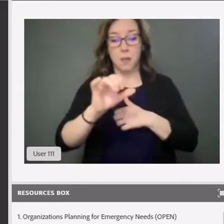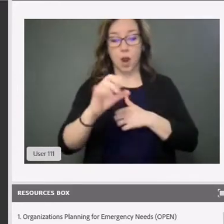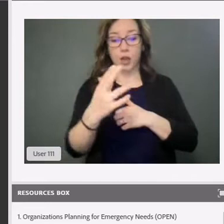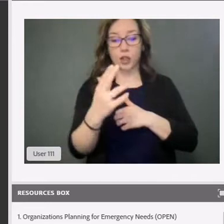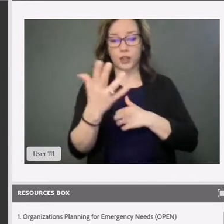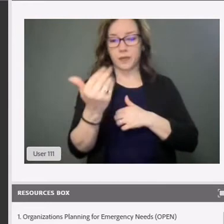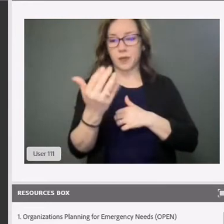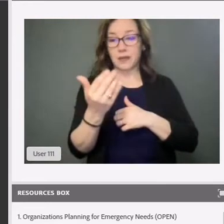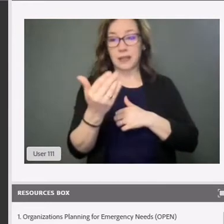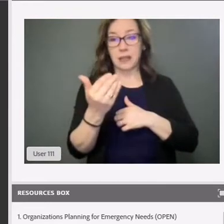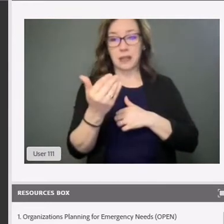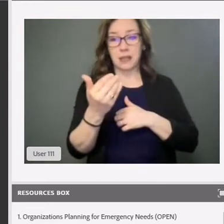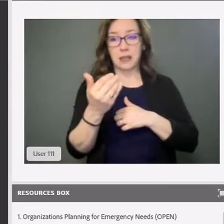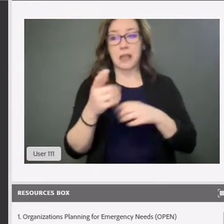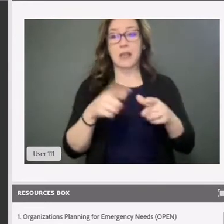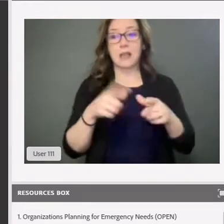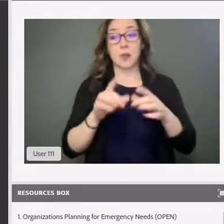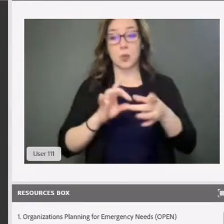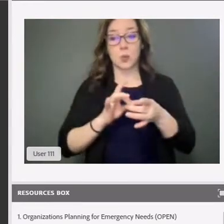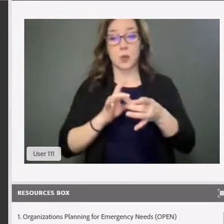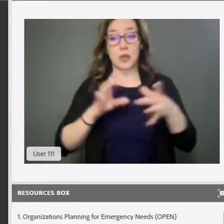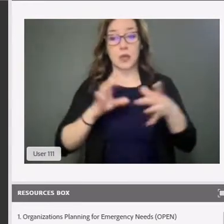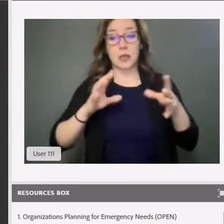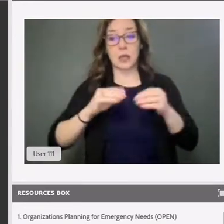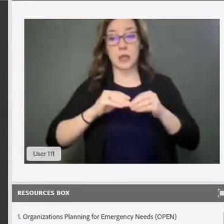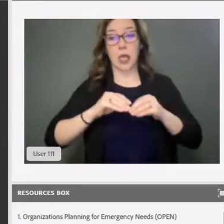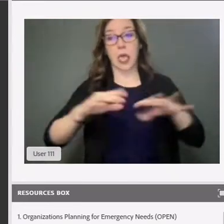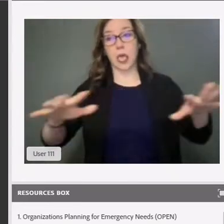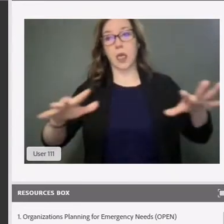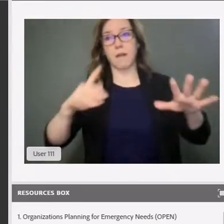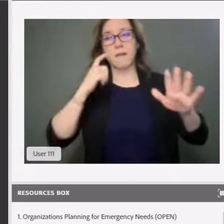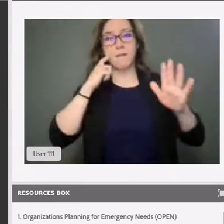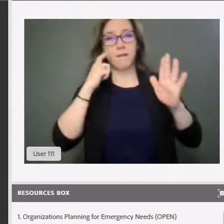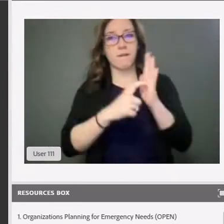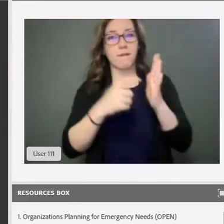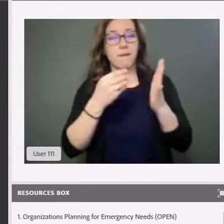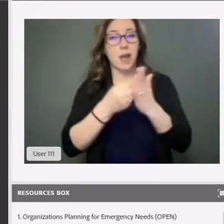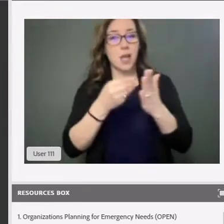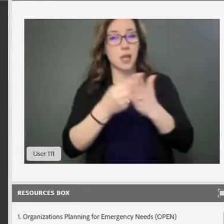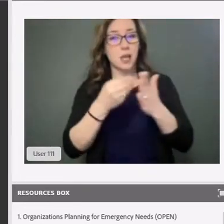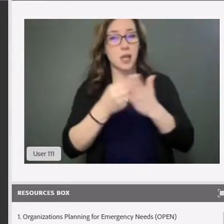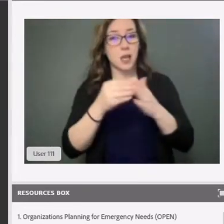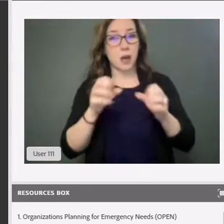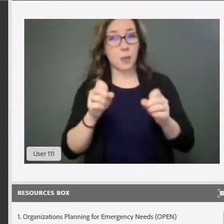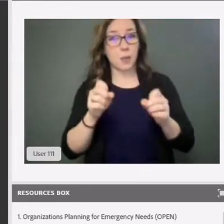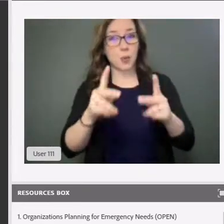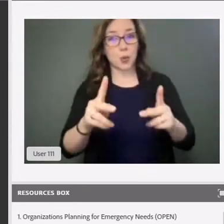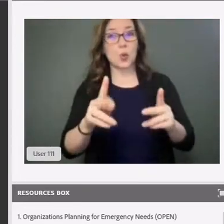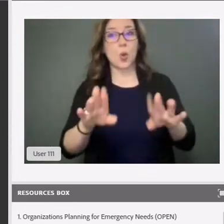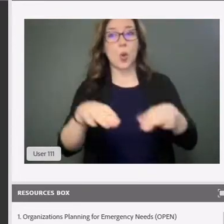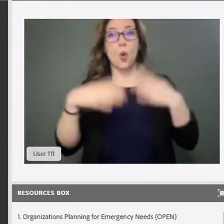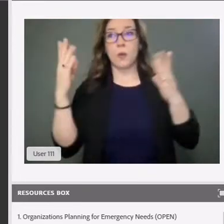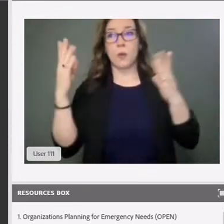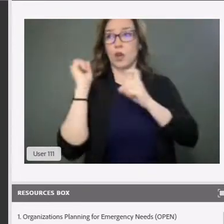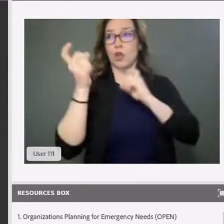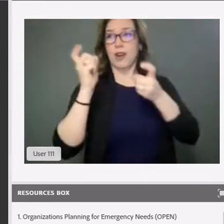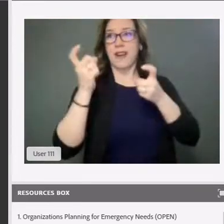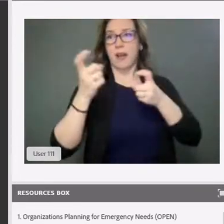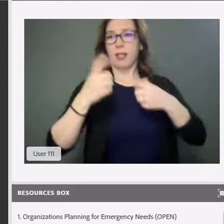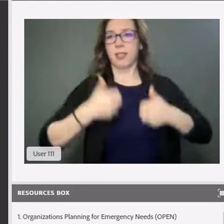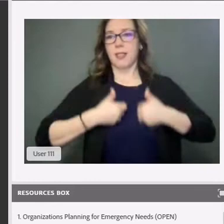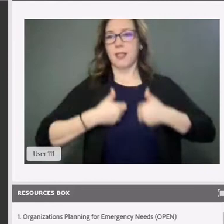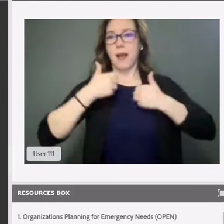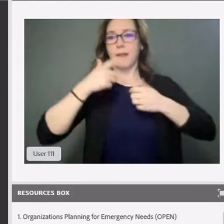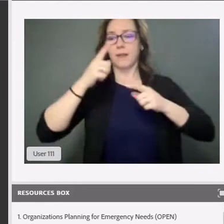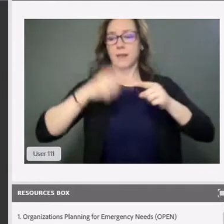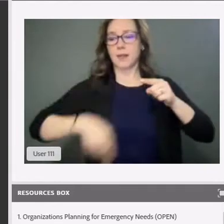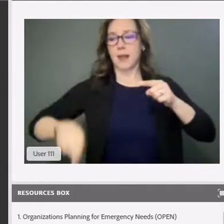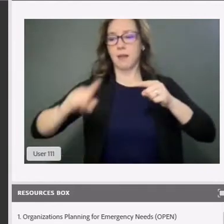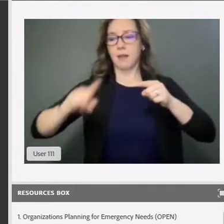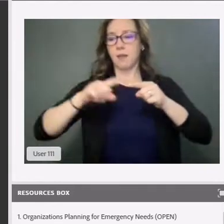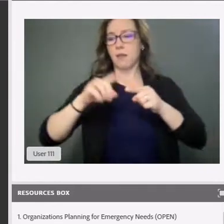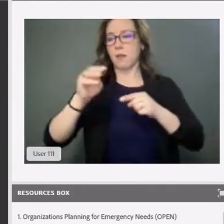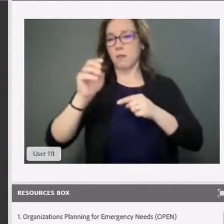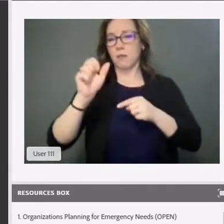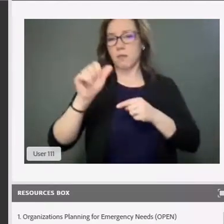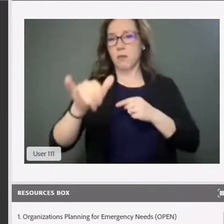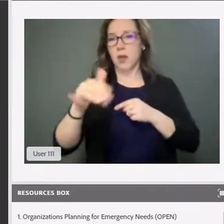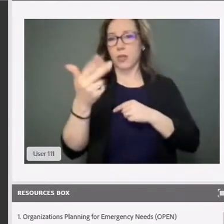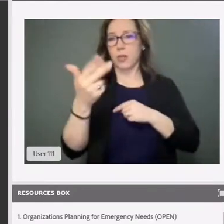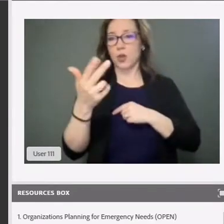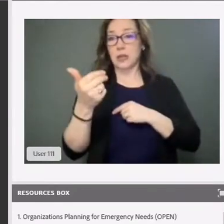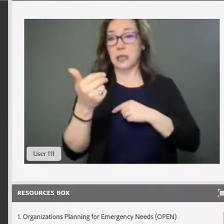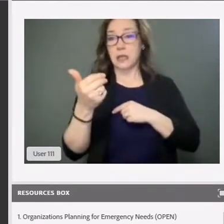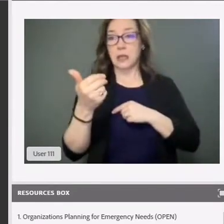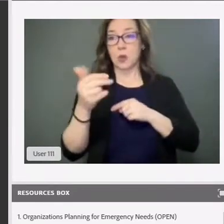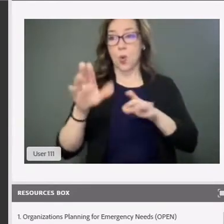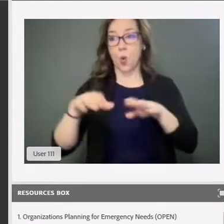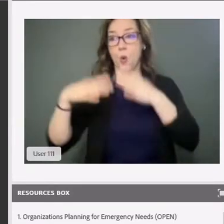year. We released the notices of funding opportunity, which officially opens up the grant application lifecycle on Friday, May 13th. So right